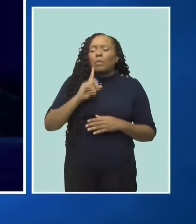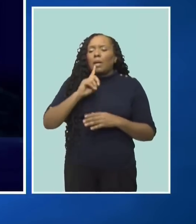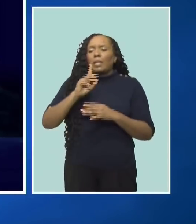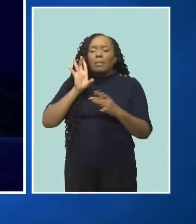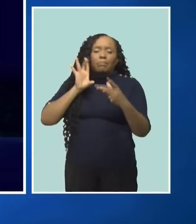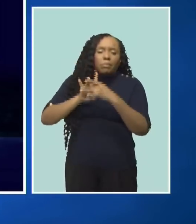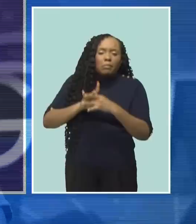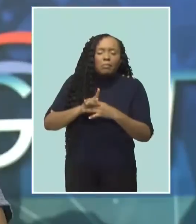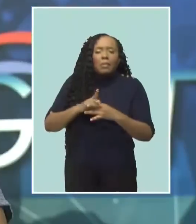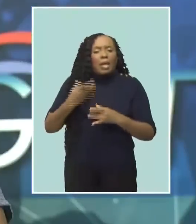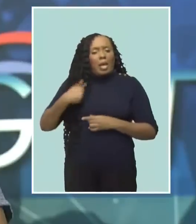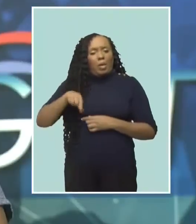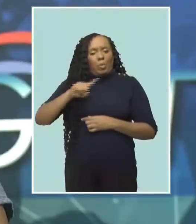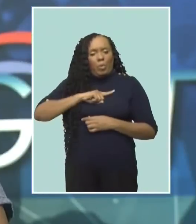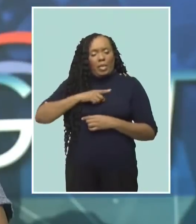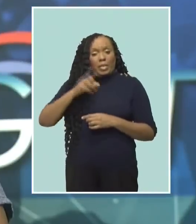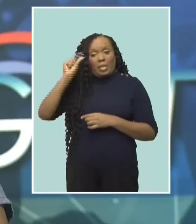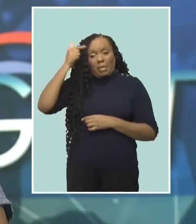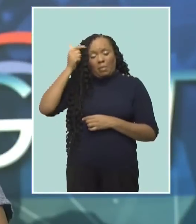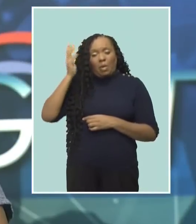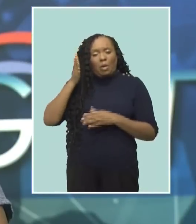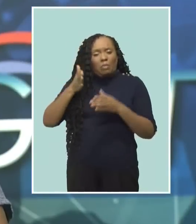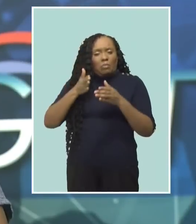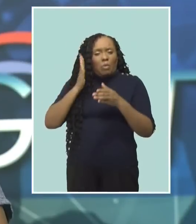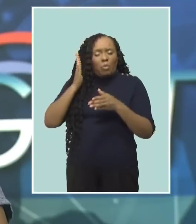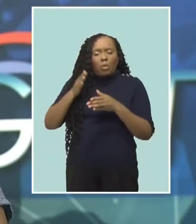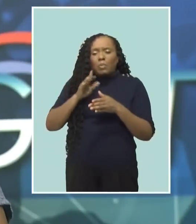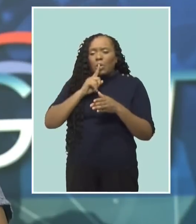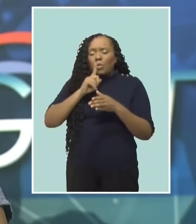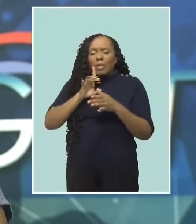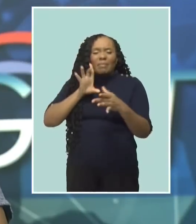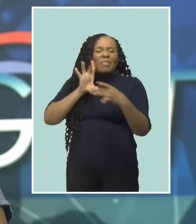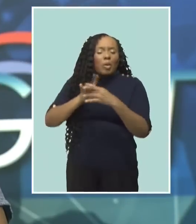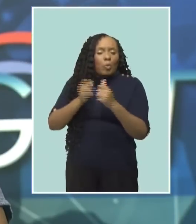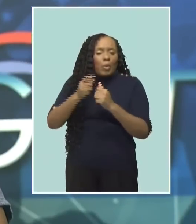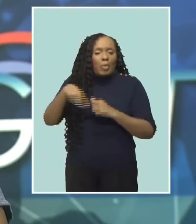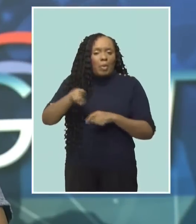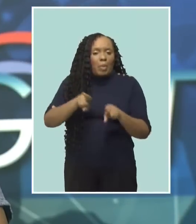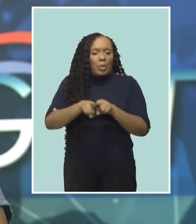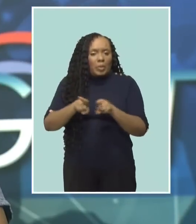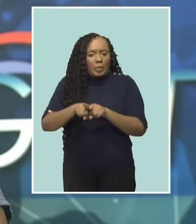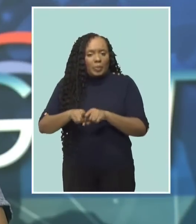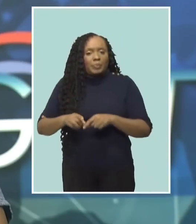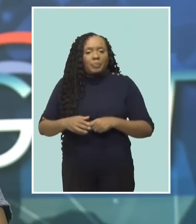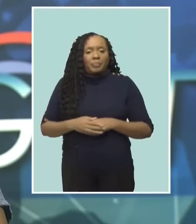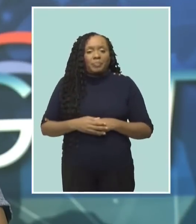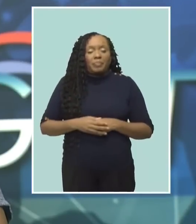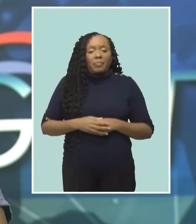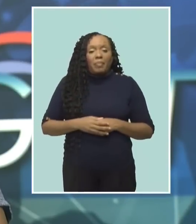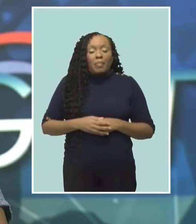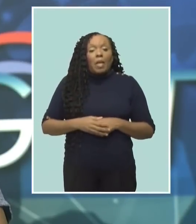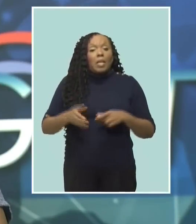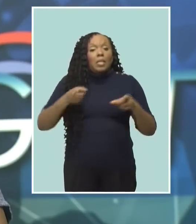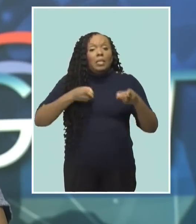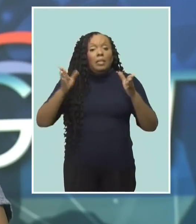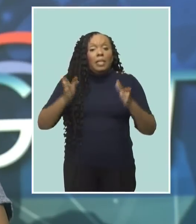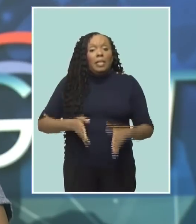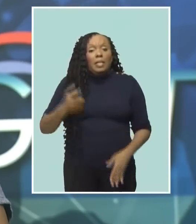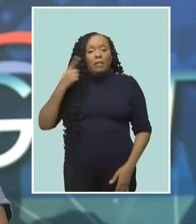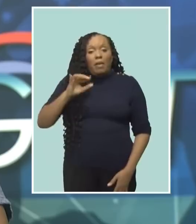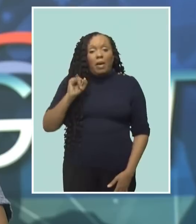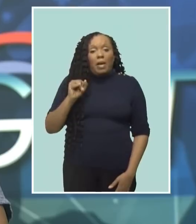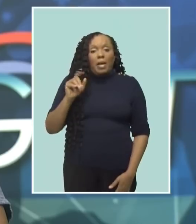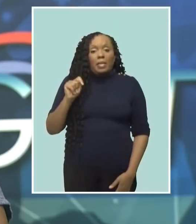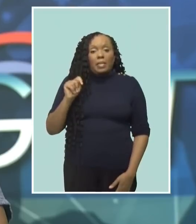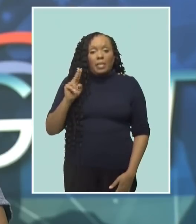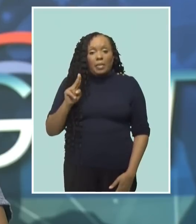ingenuity. The director of the ITU Telecommunication Development Bureau, Dr. Cosmas Zavazavaza,